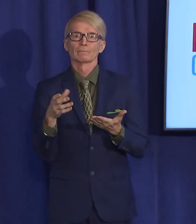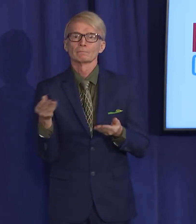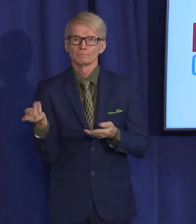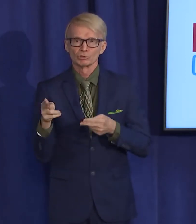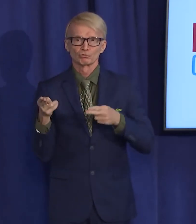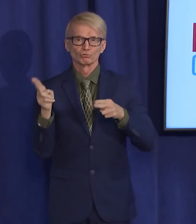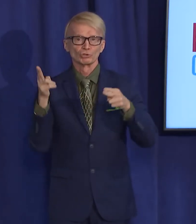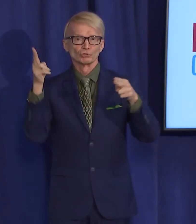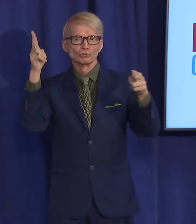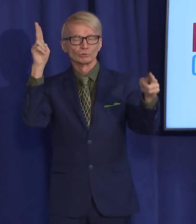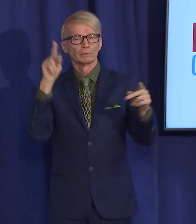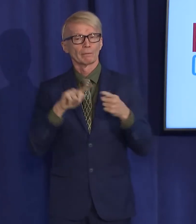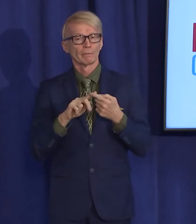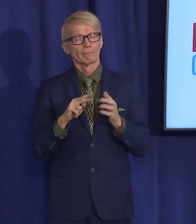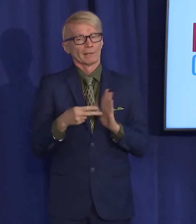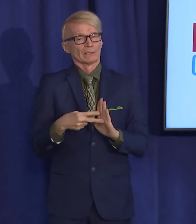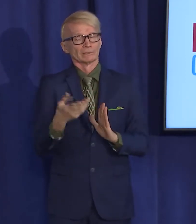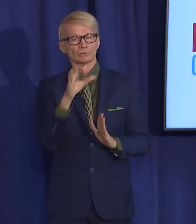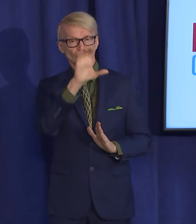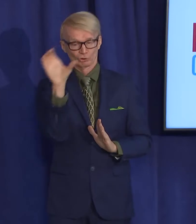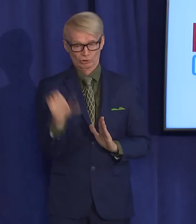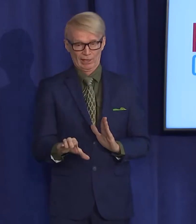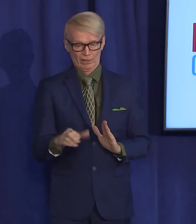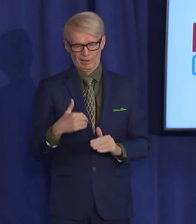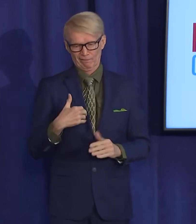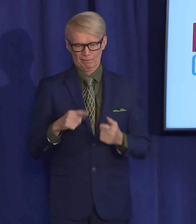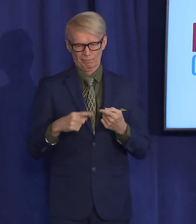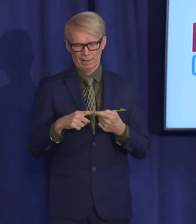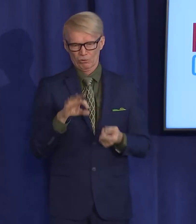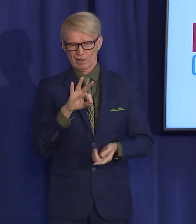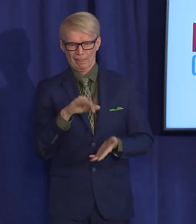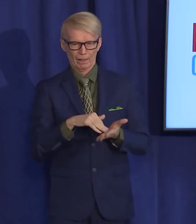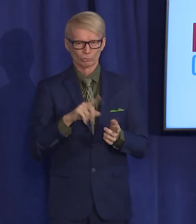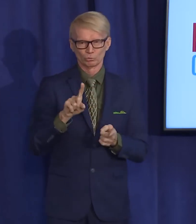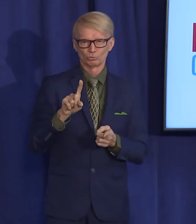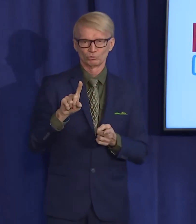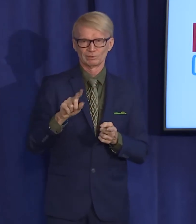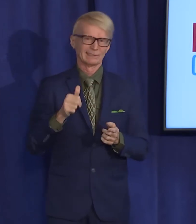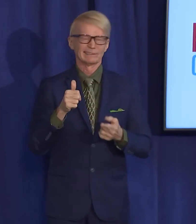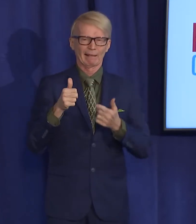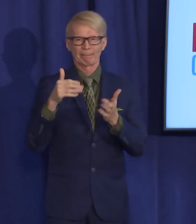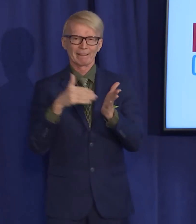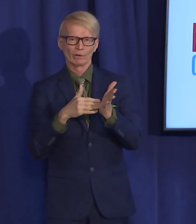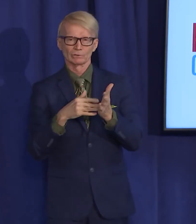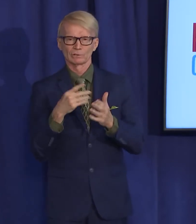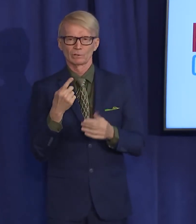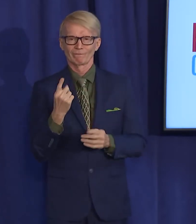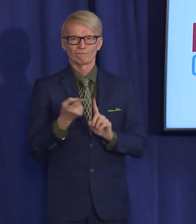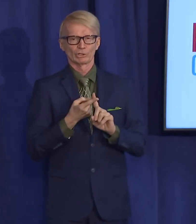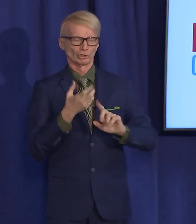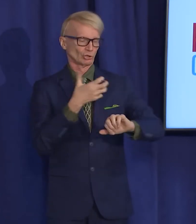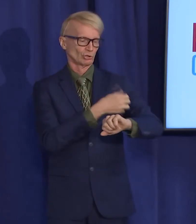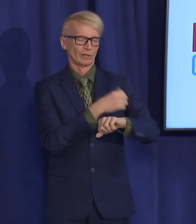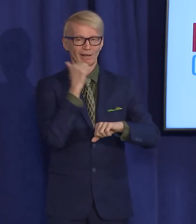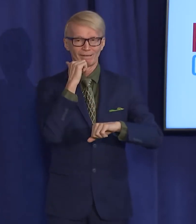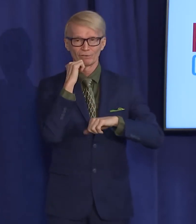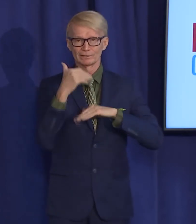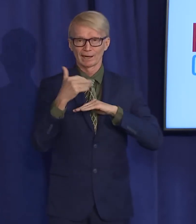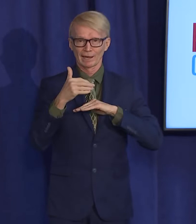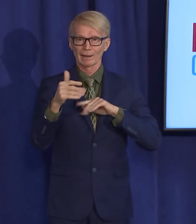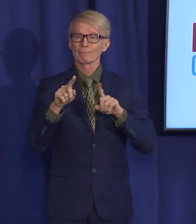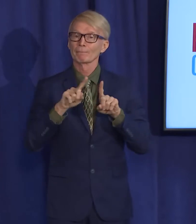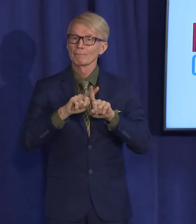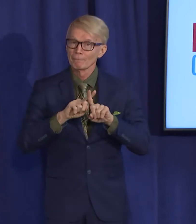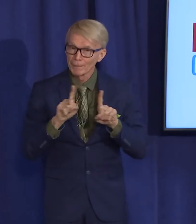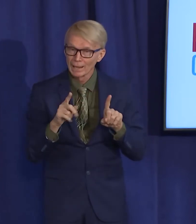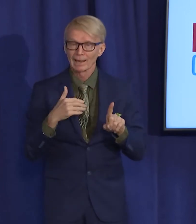city is directly receiving, which is up to between 9,000 and 10,000 first doses per day now, there are also direct federal